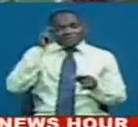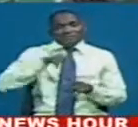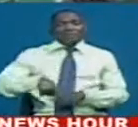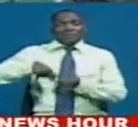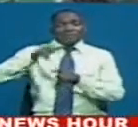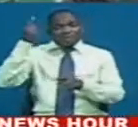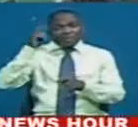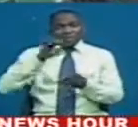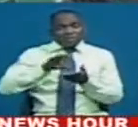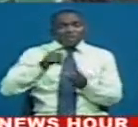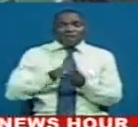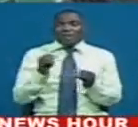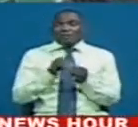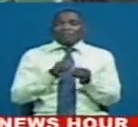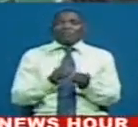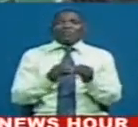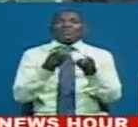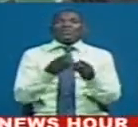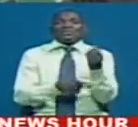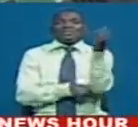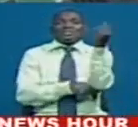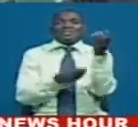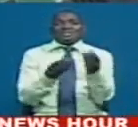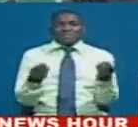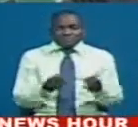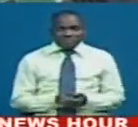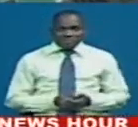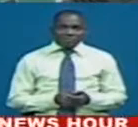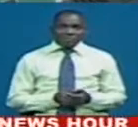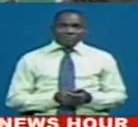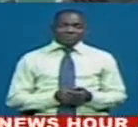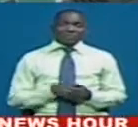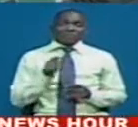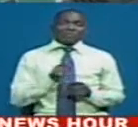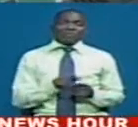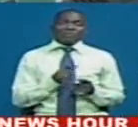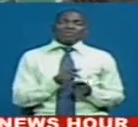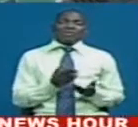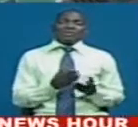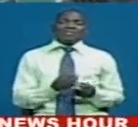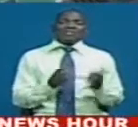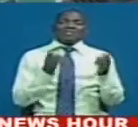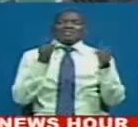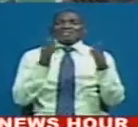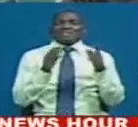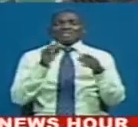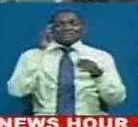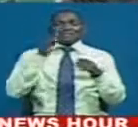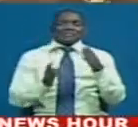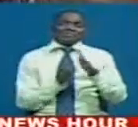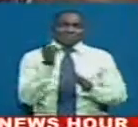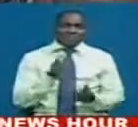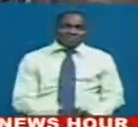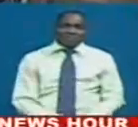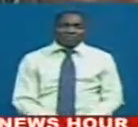The college is saddled with encroachment on its limited land from all angles, thwarting the future development of